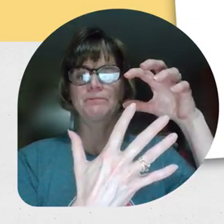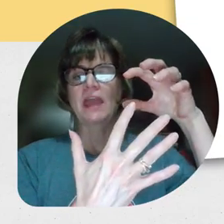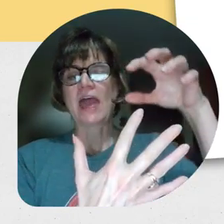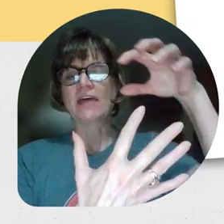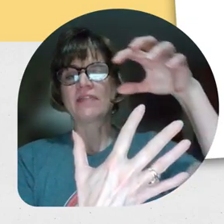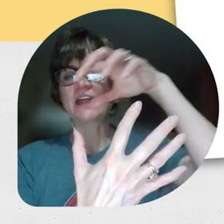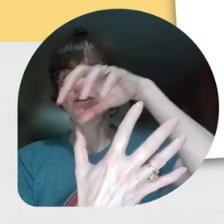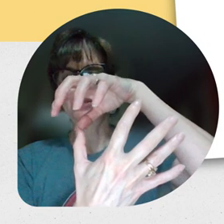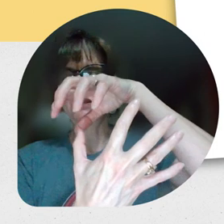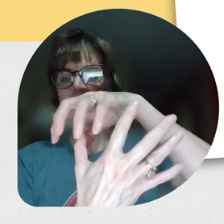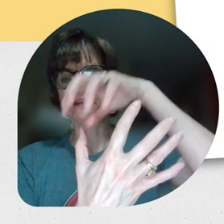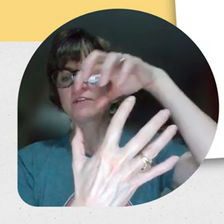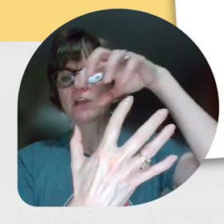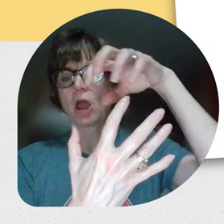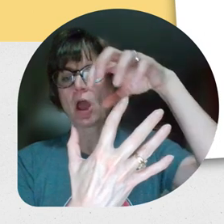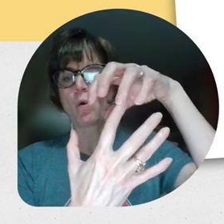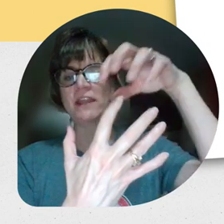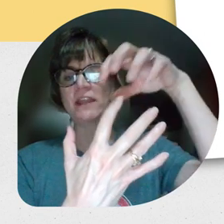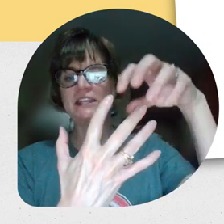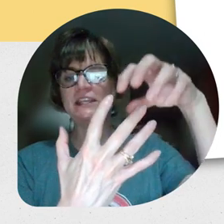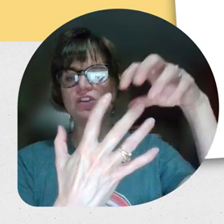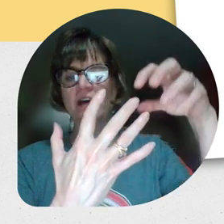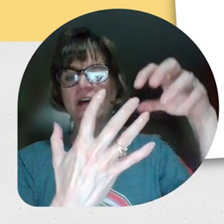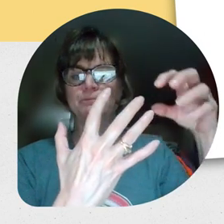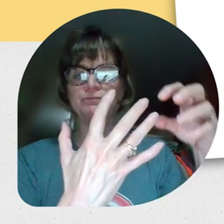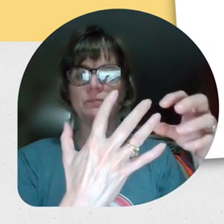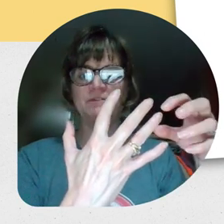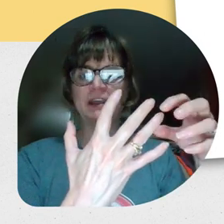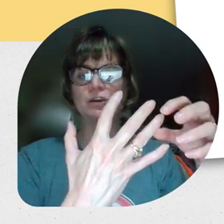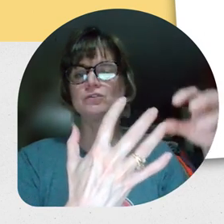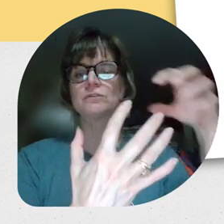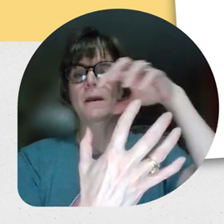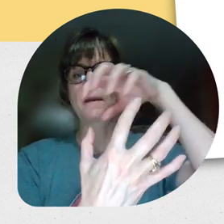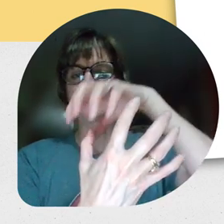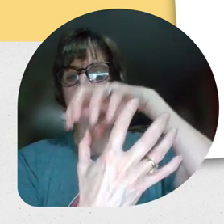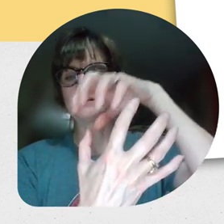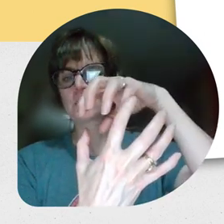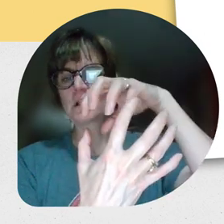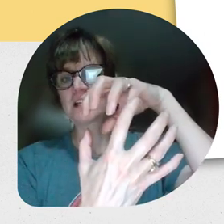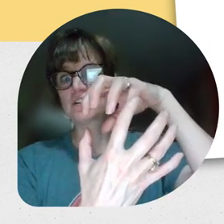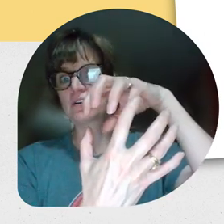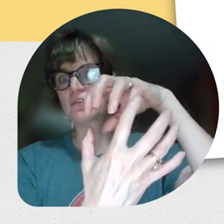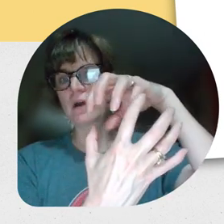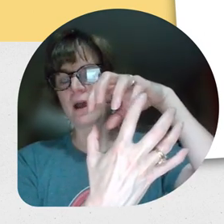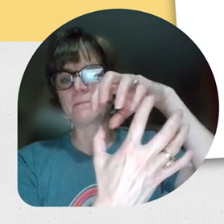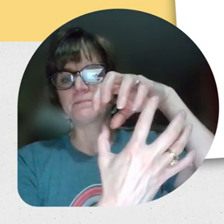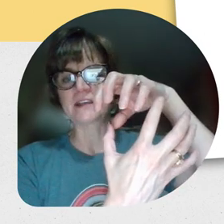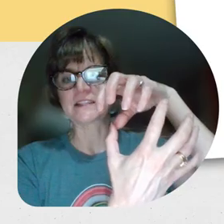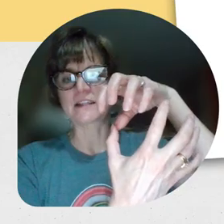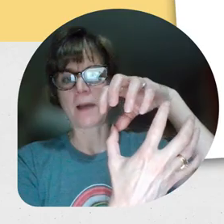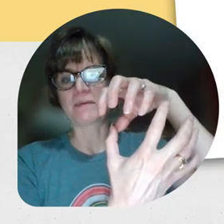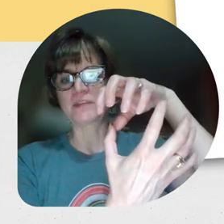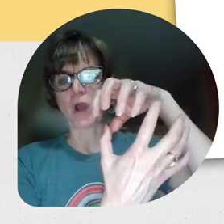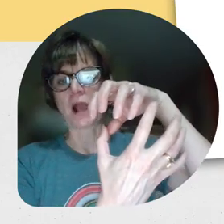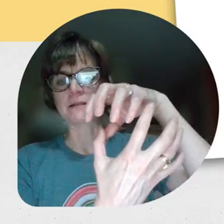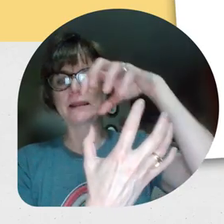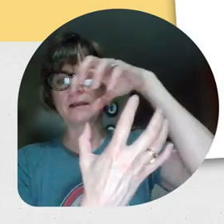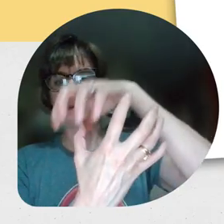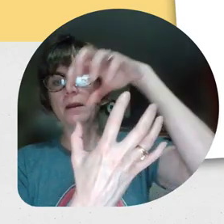shape. And then you're going to kind of go on each of the fingers, the little cluster at the top